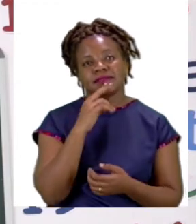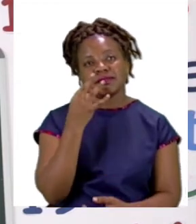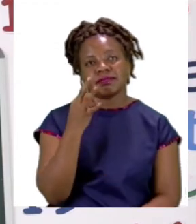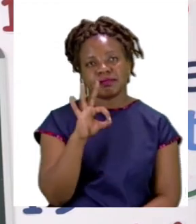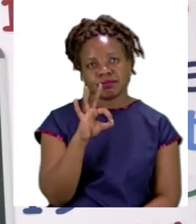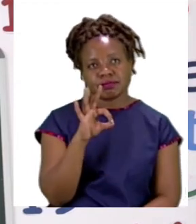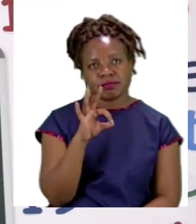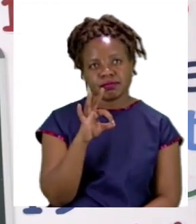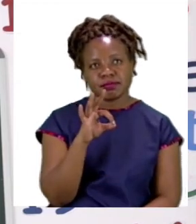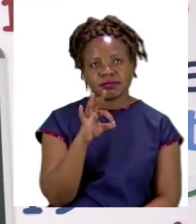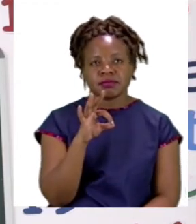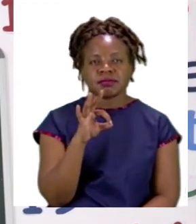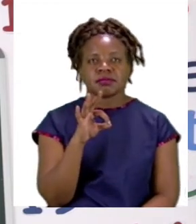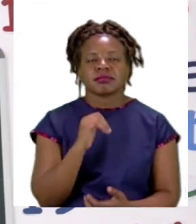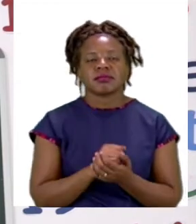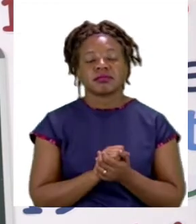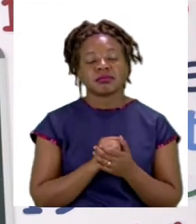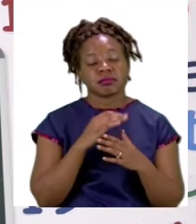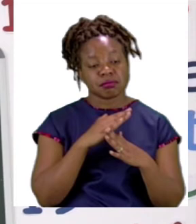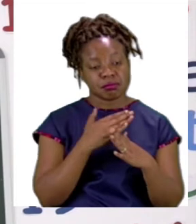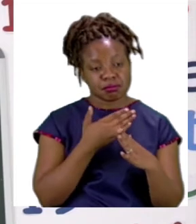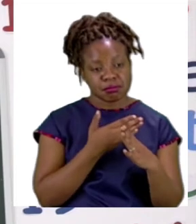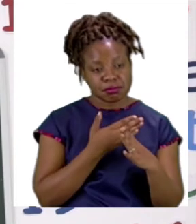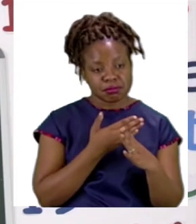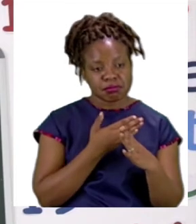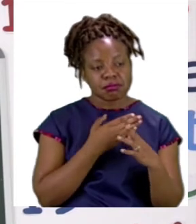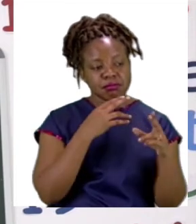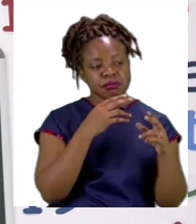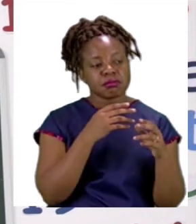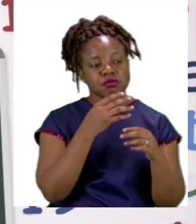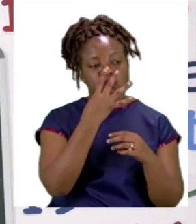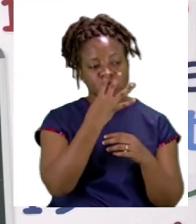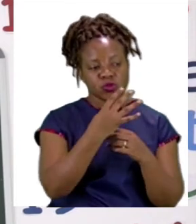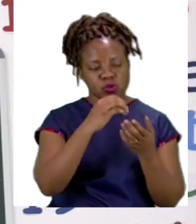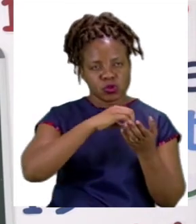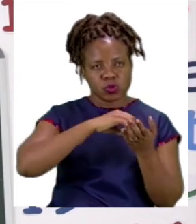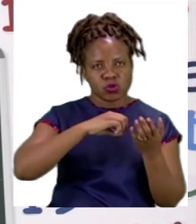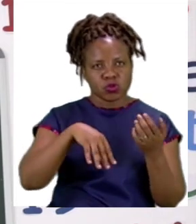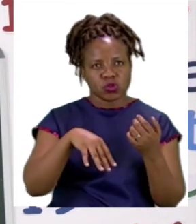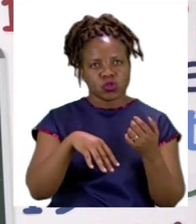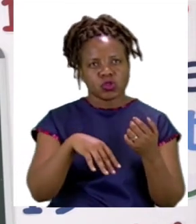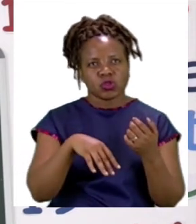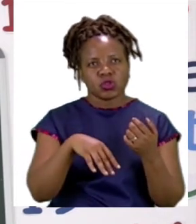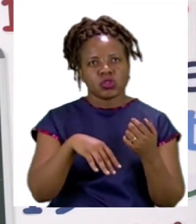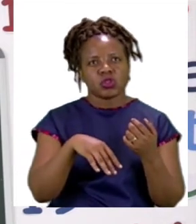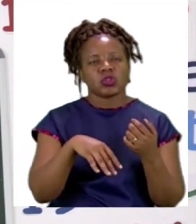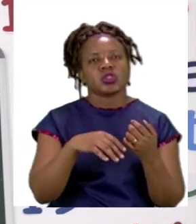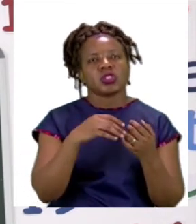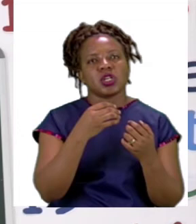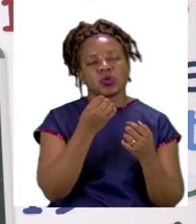And then because we borrowed from Mr. Hundreds, that means he has 1